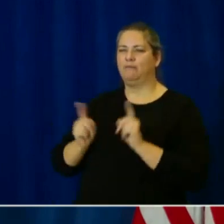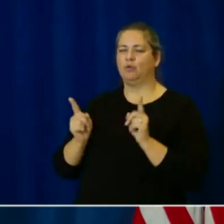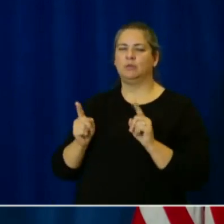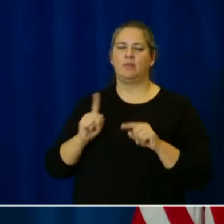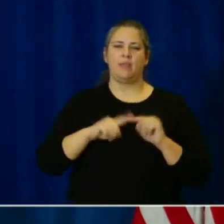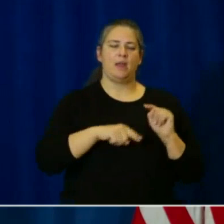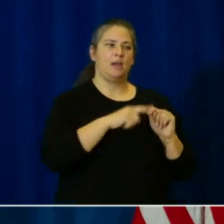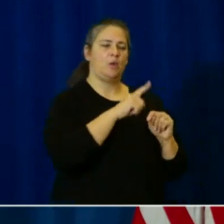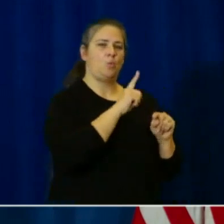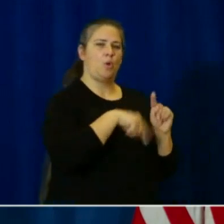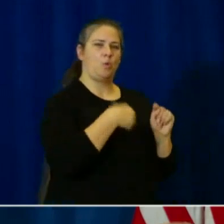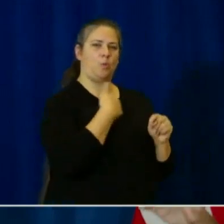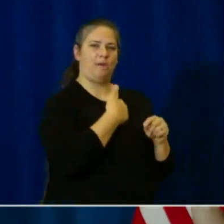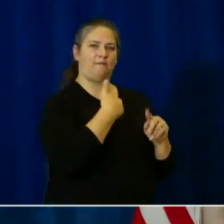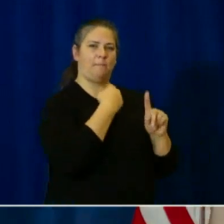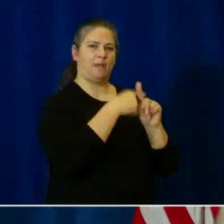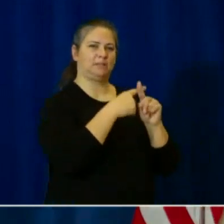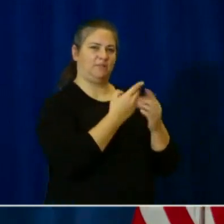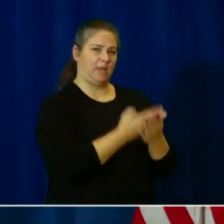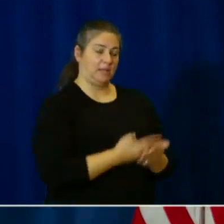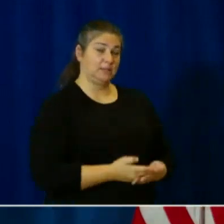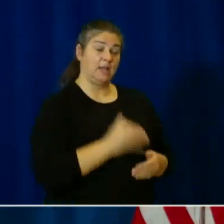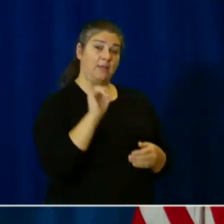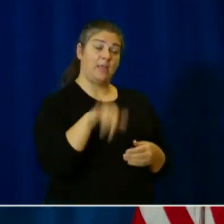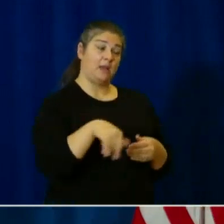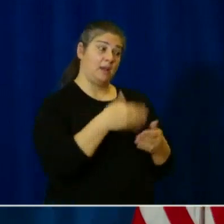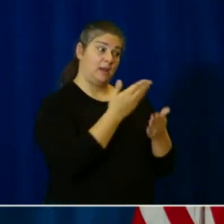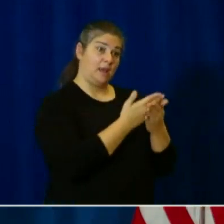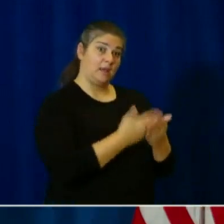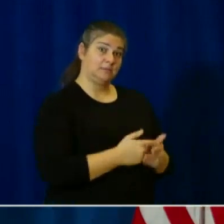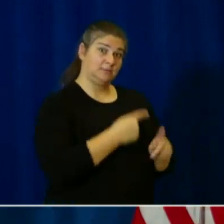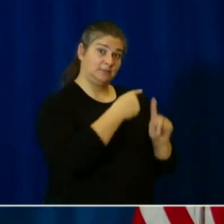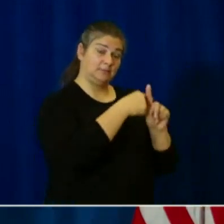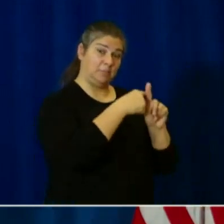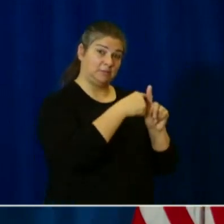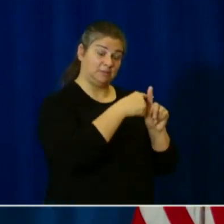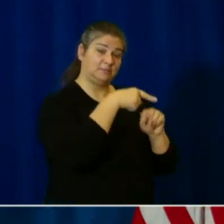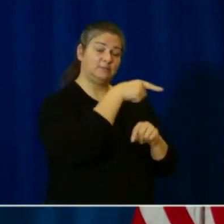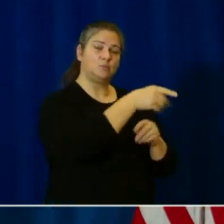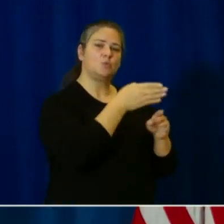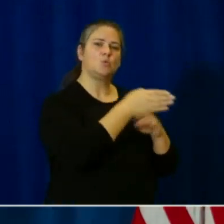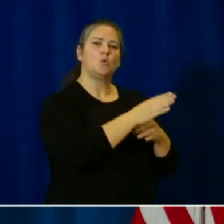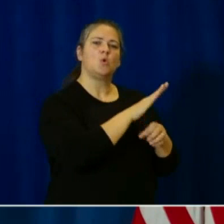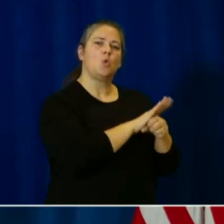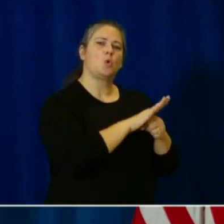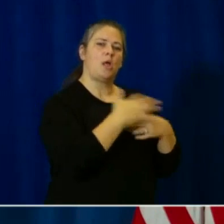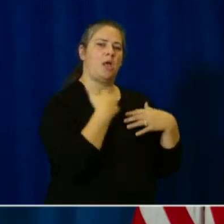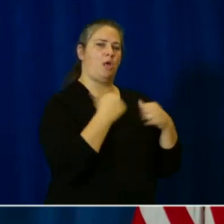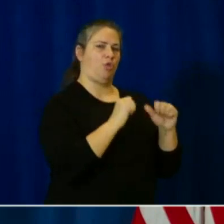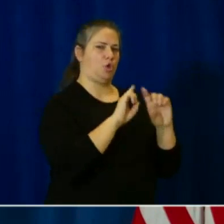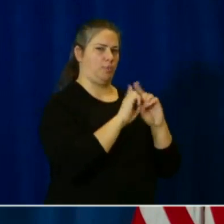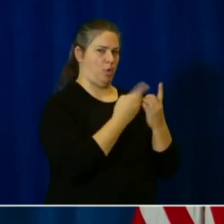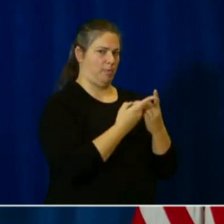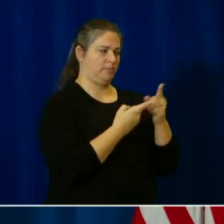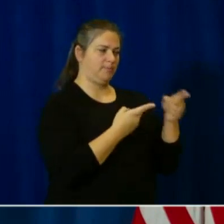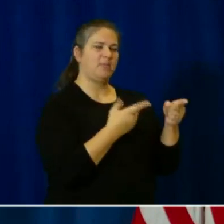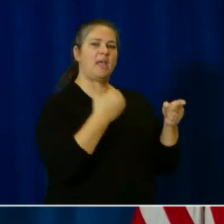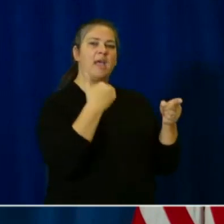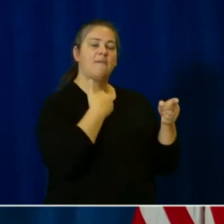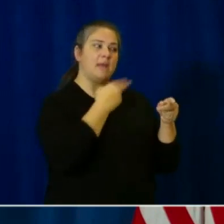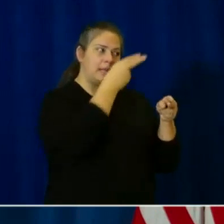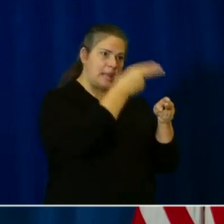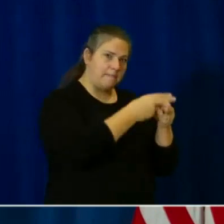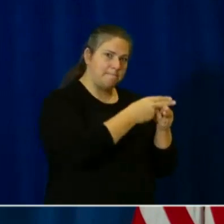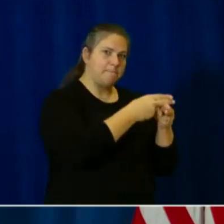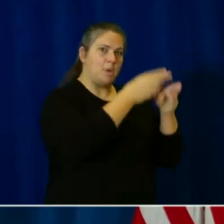cases are cases that have gone through the local health department. They have an individual name and person